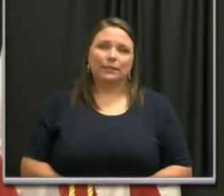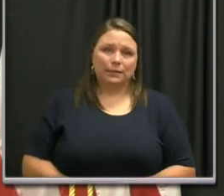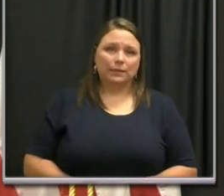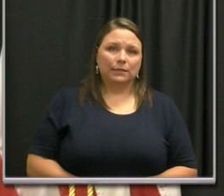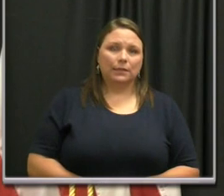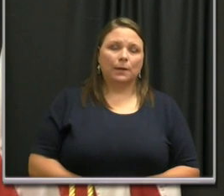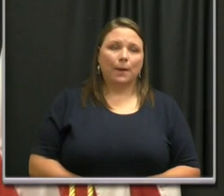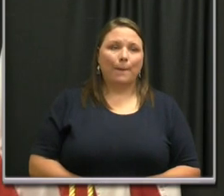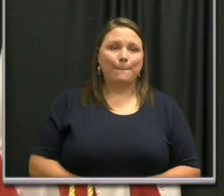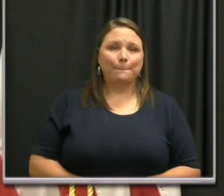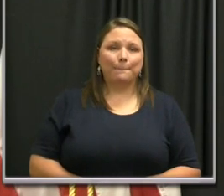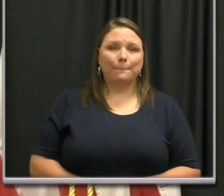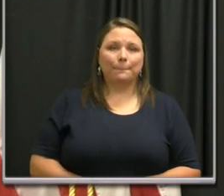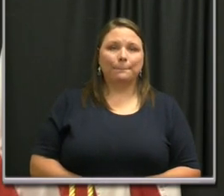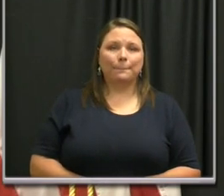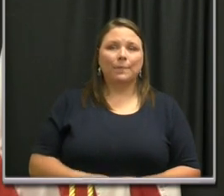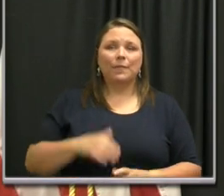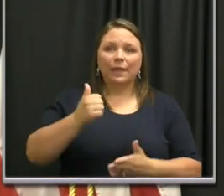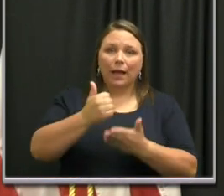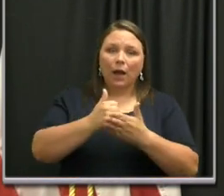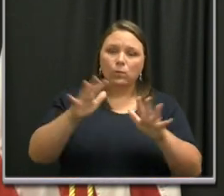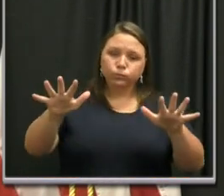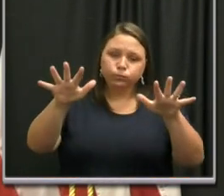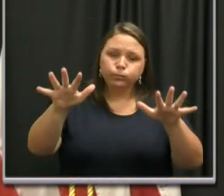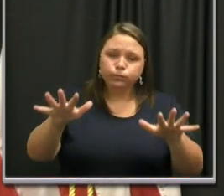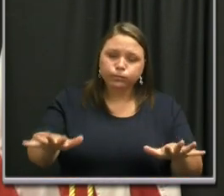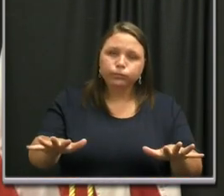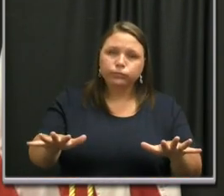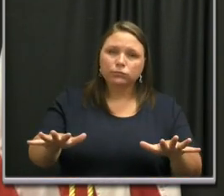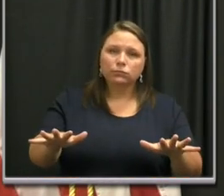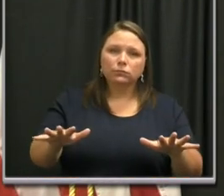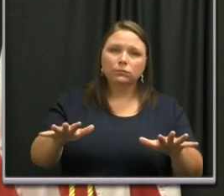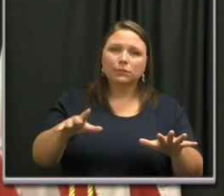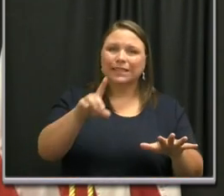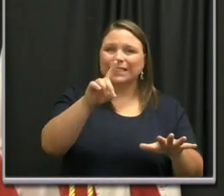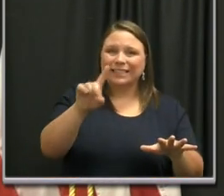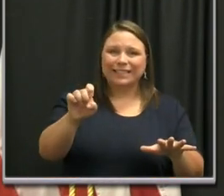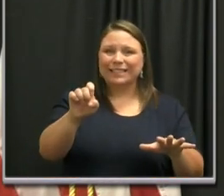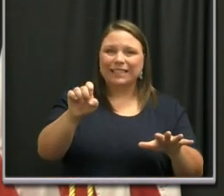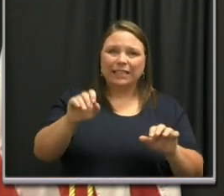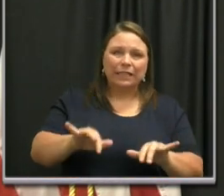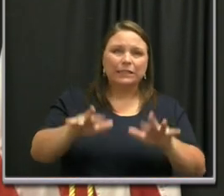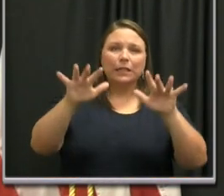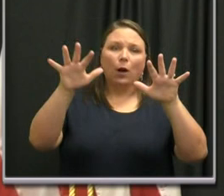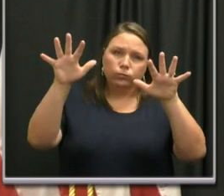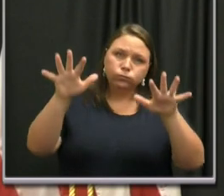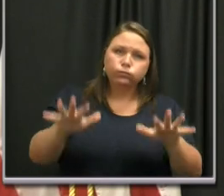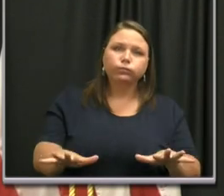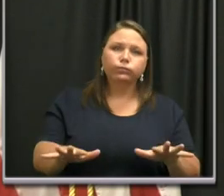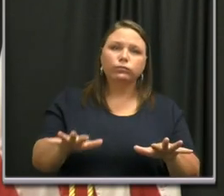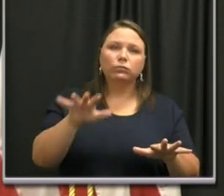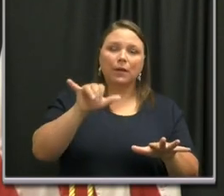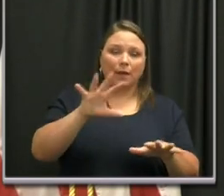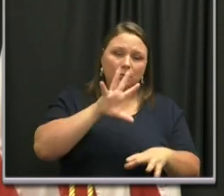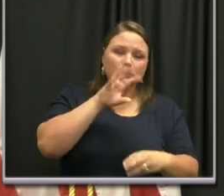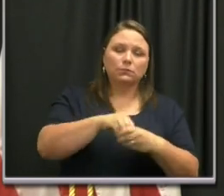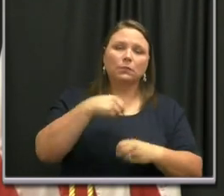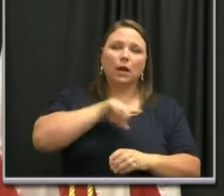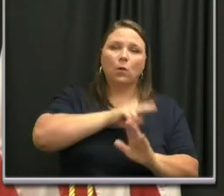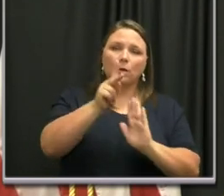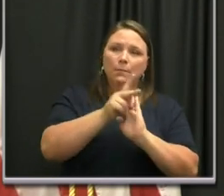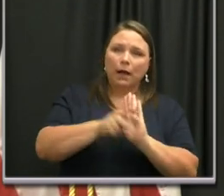The de-escalation, that's been a part of our policies and training for a number of years, again, going back to the